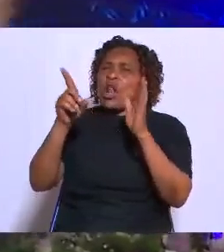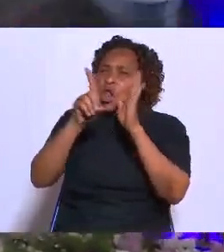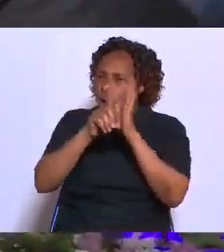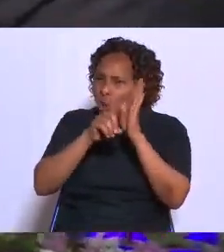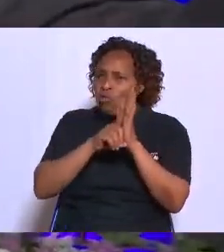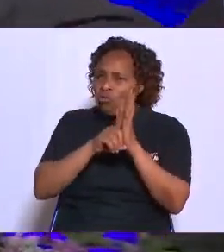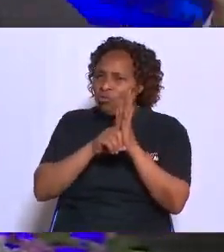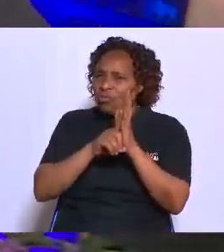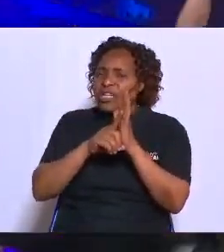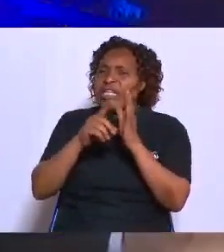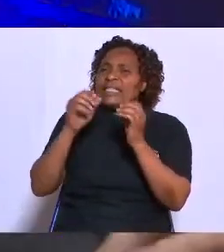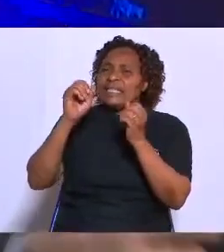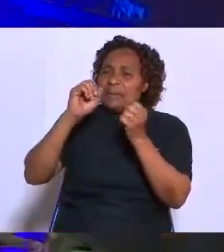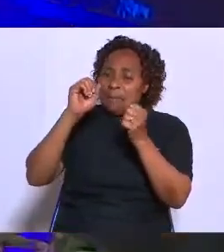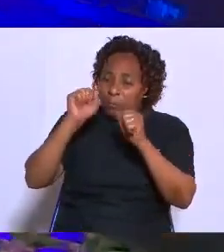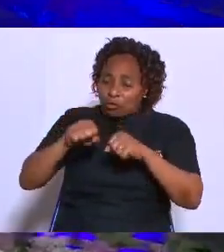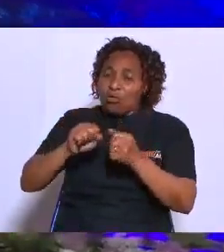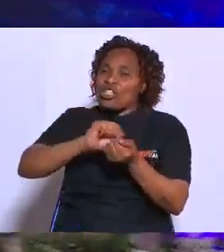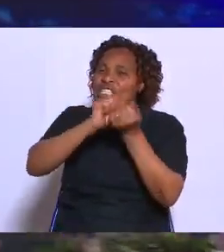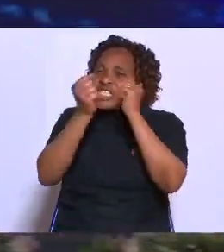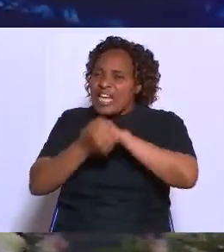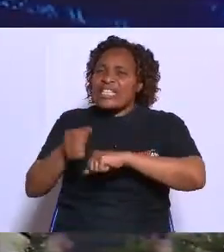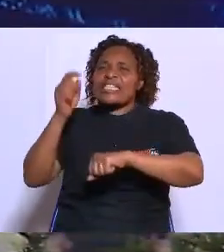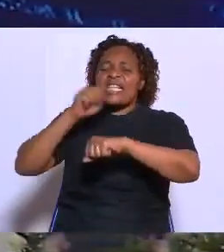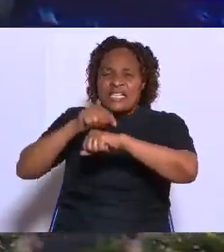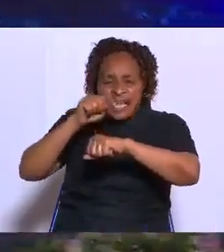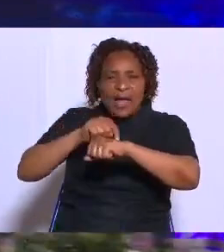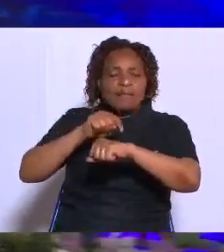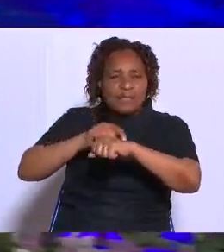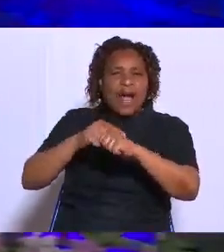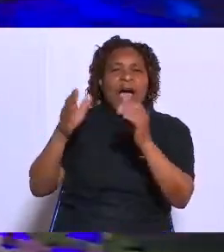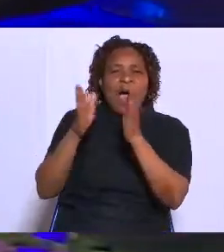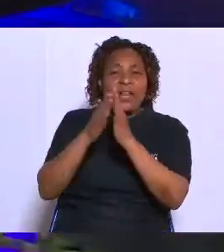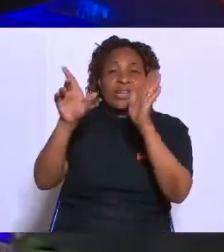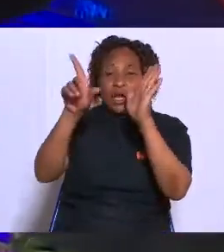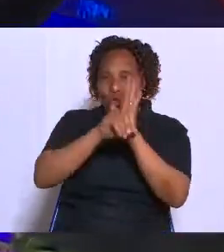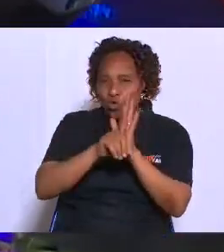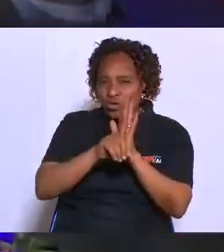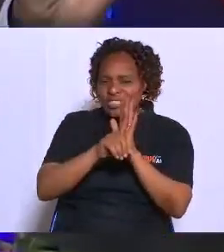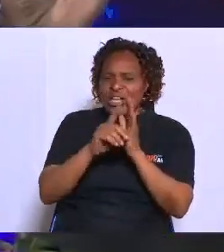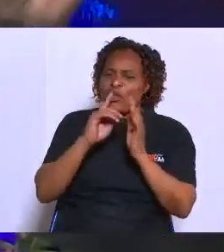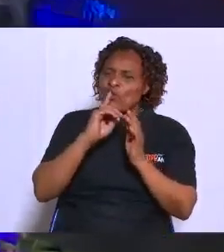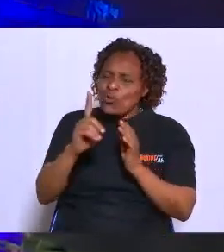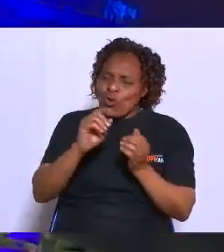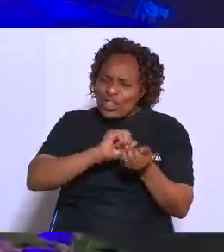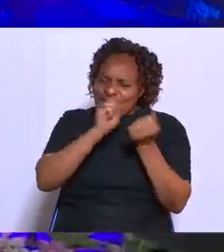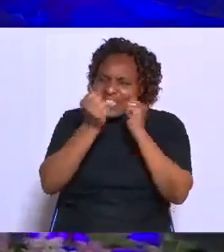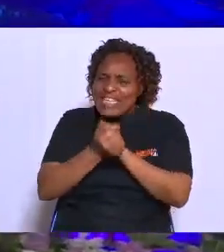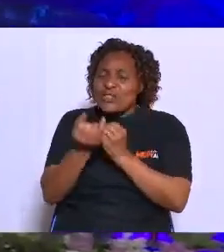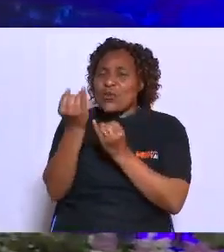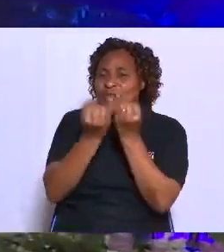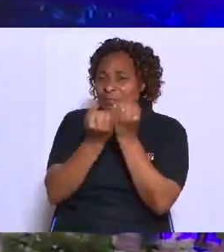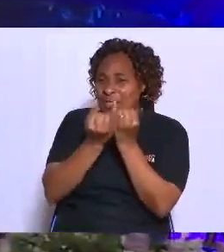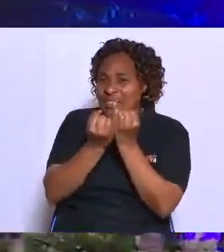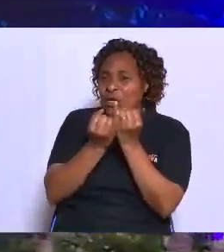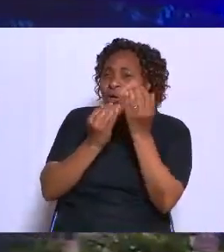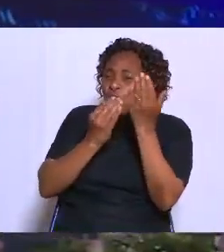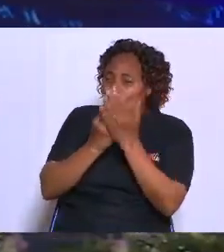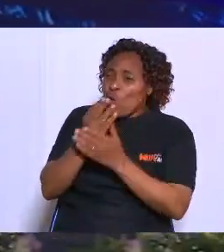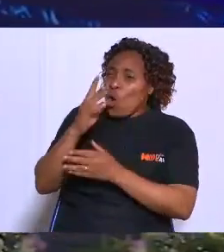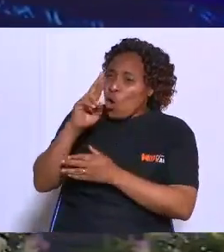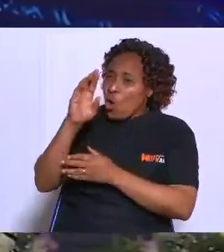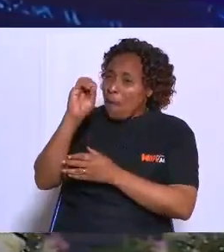he shall think to change the times and the laws so the change of the Sabbath by the Roman